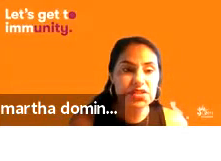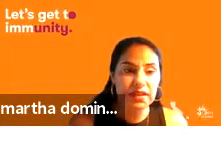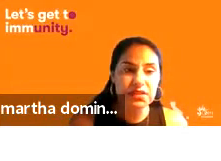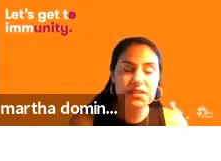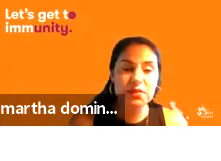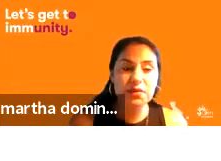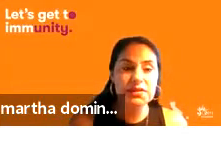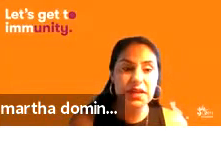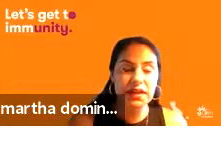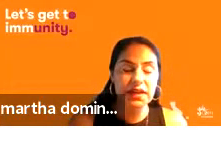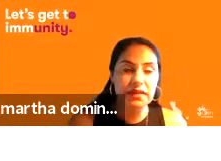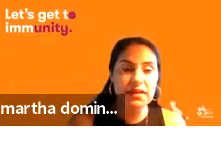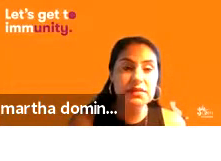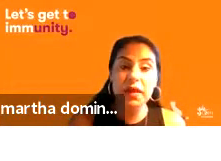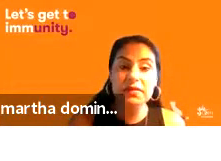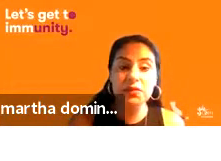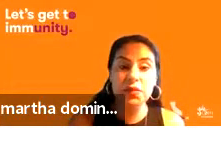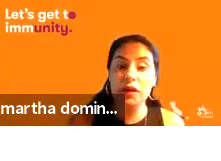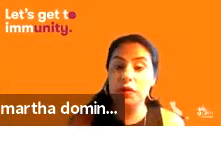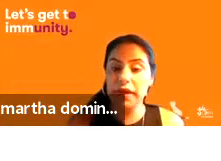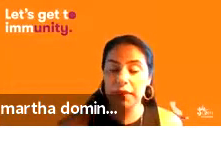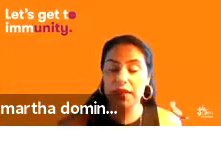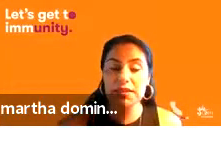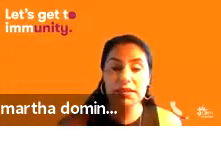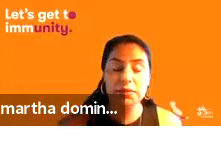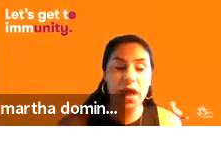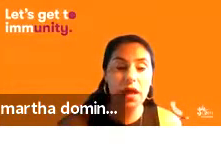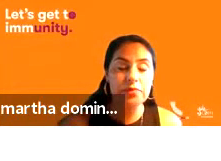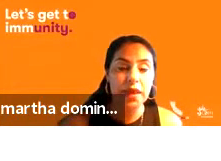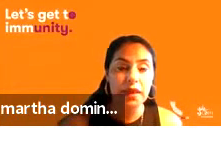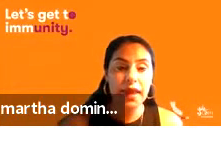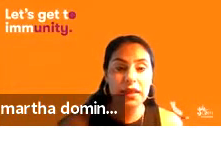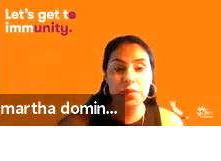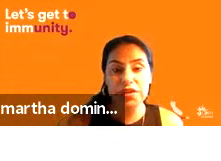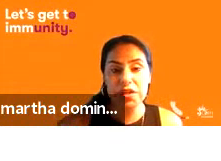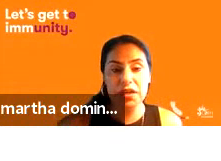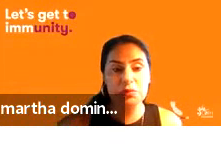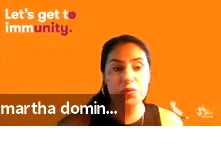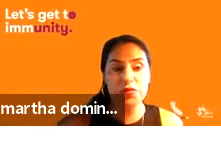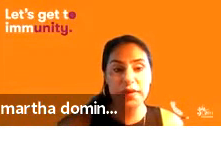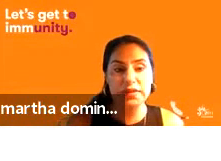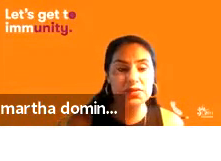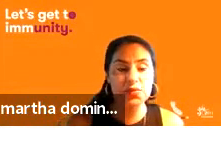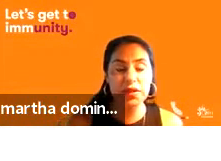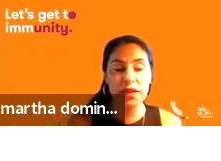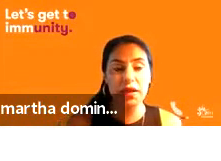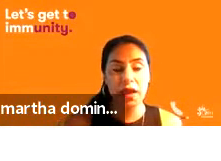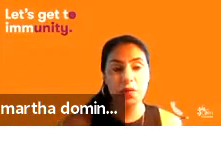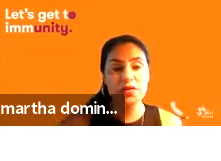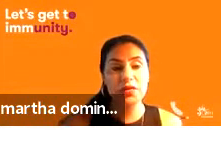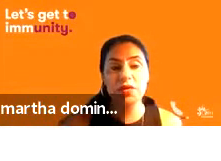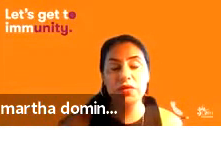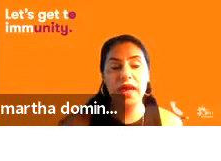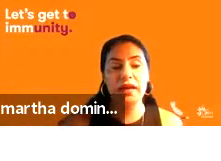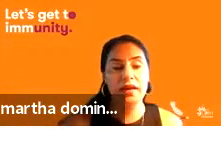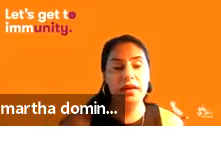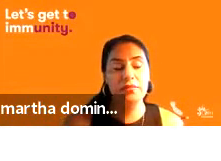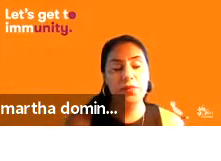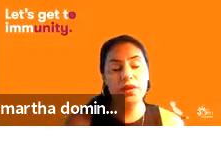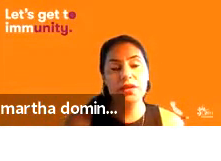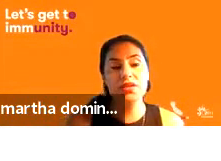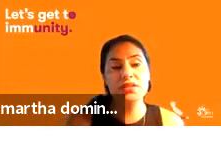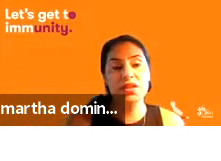Some of the challenges that we're seeing in the next months, and we're already making some calibration and improvements, is really, we do know